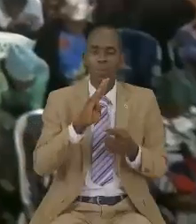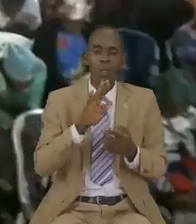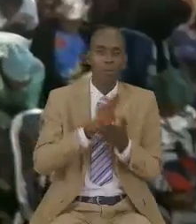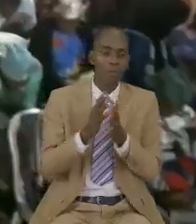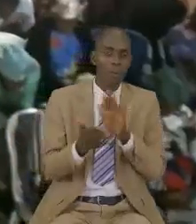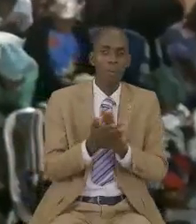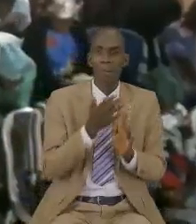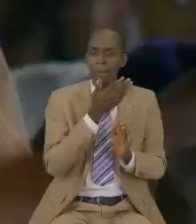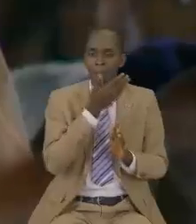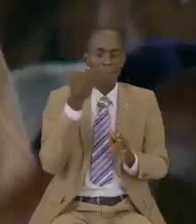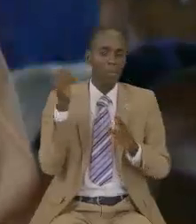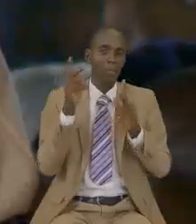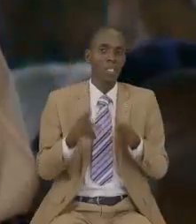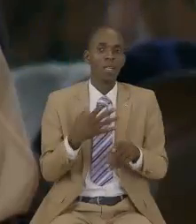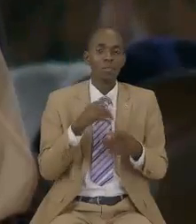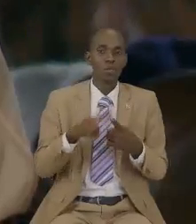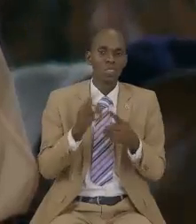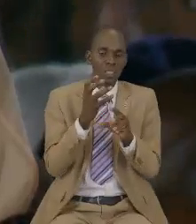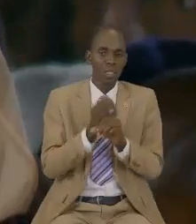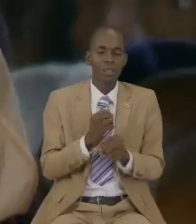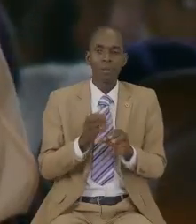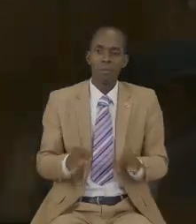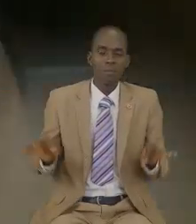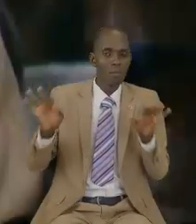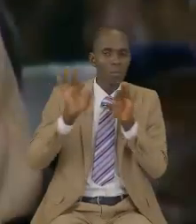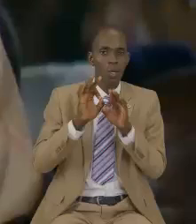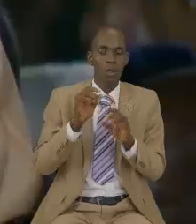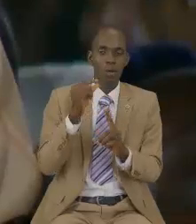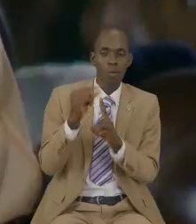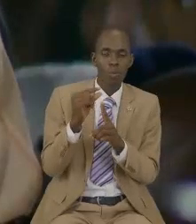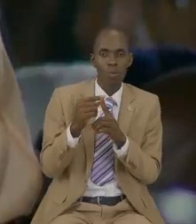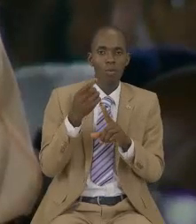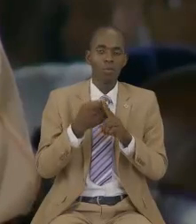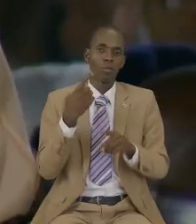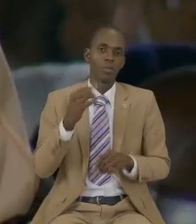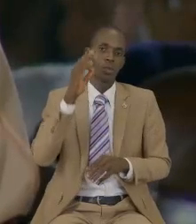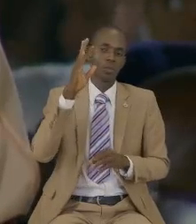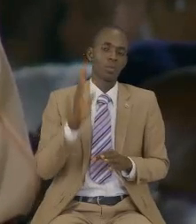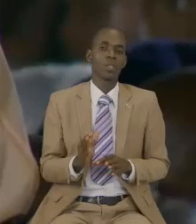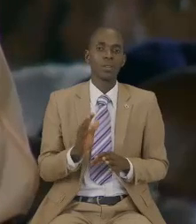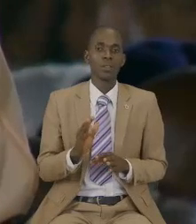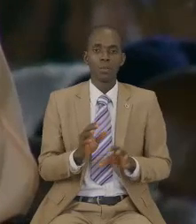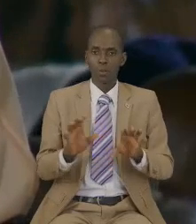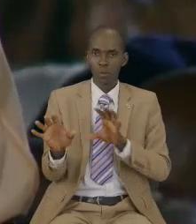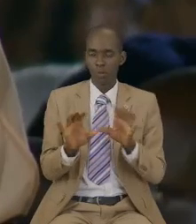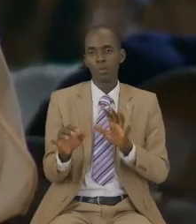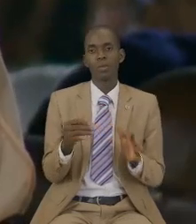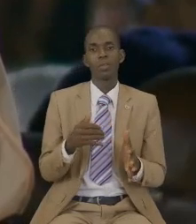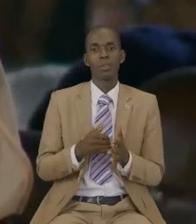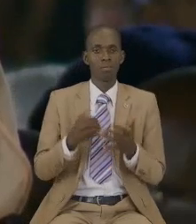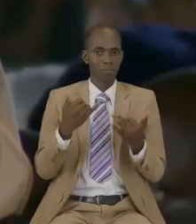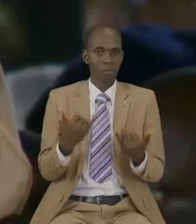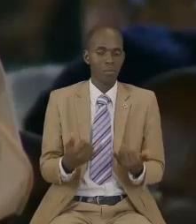from the pastor. Please do that joyfully. You've heard the message. You've seen all